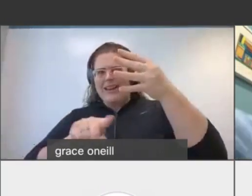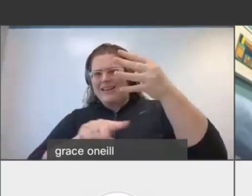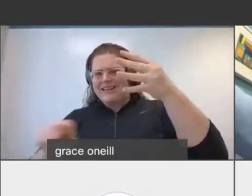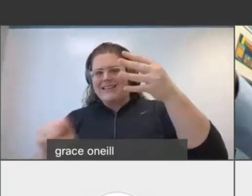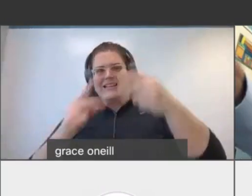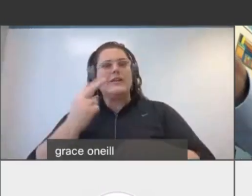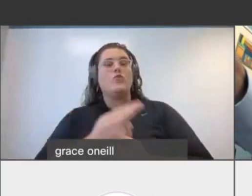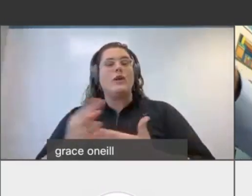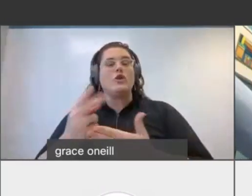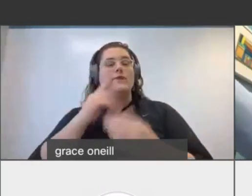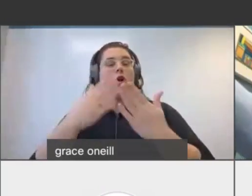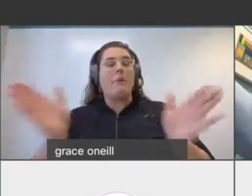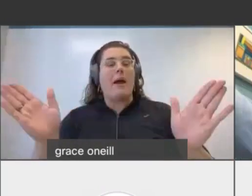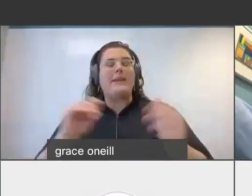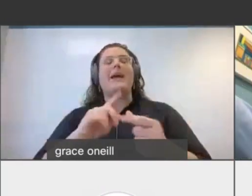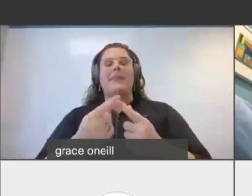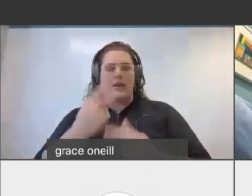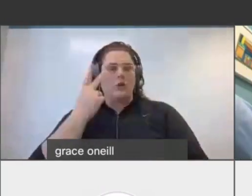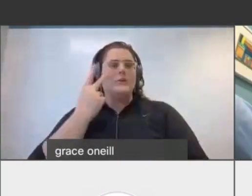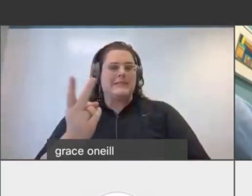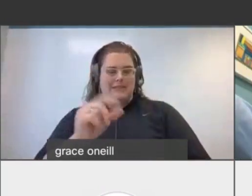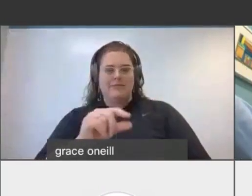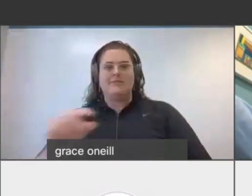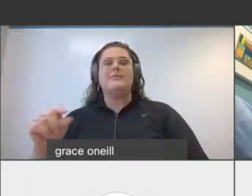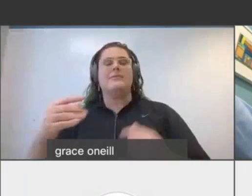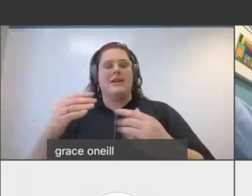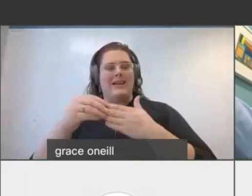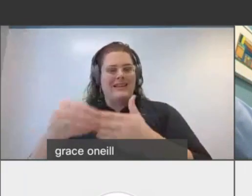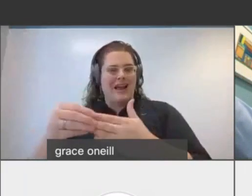guidance, it's entitled guidance for,